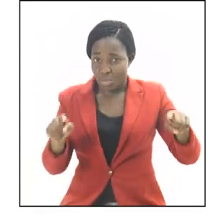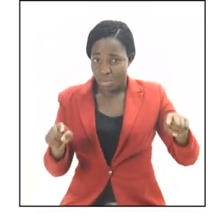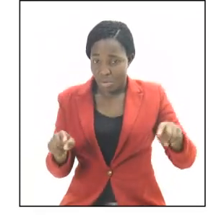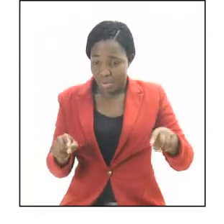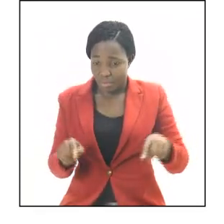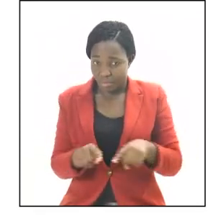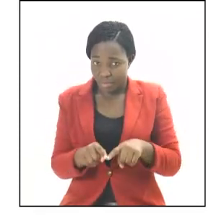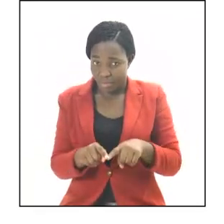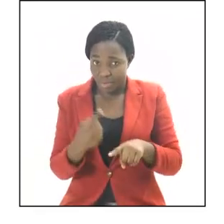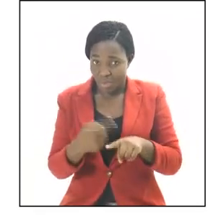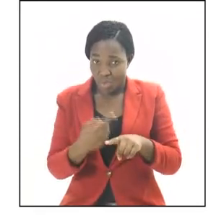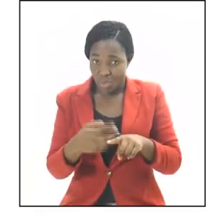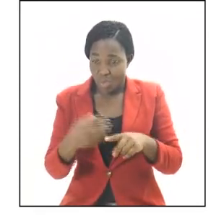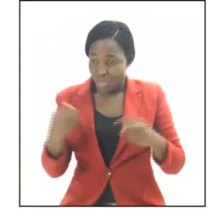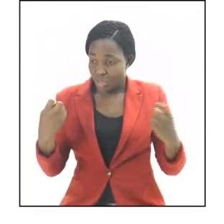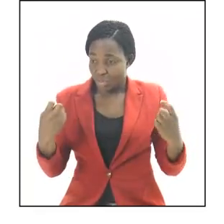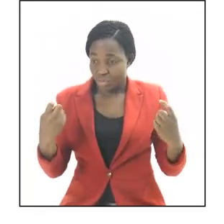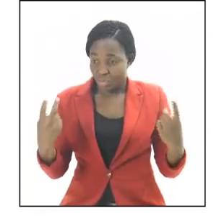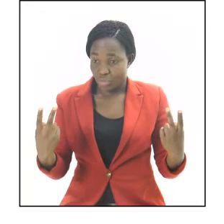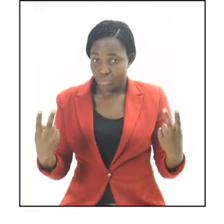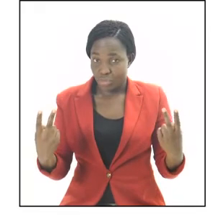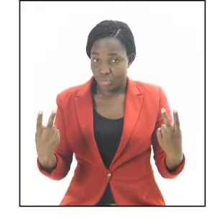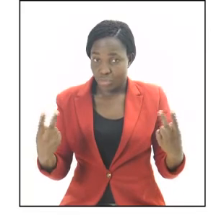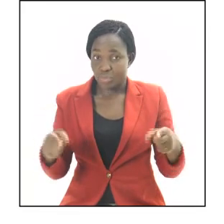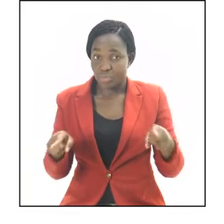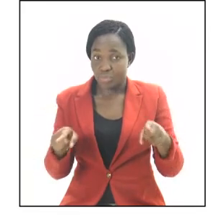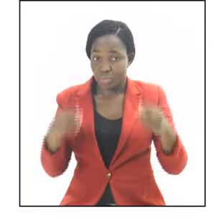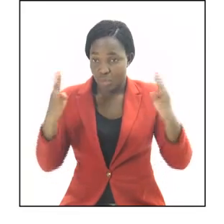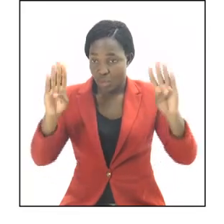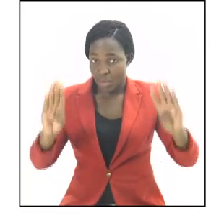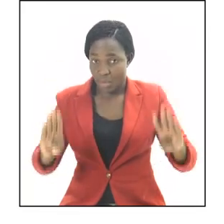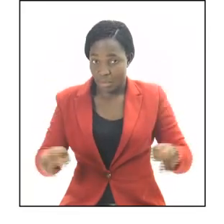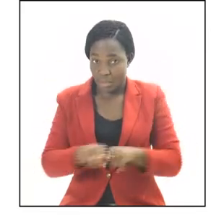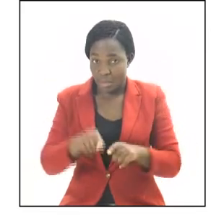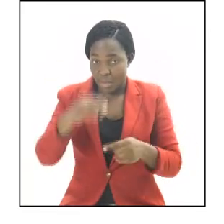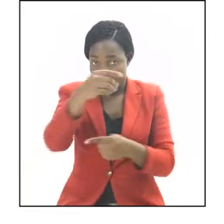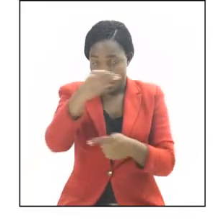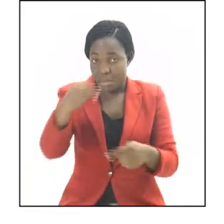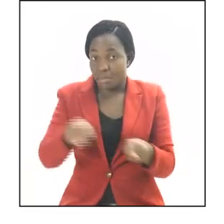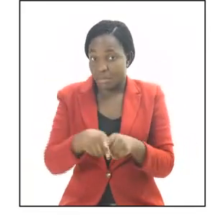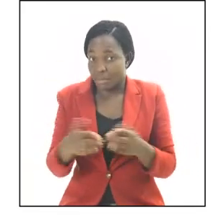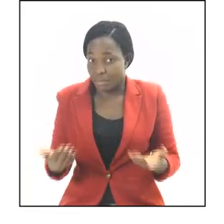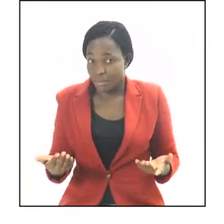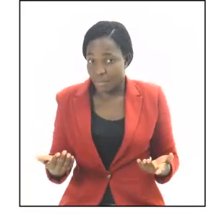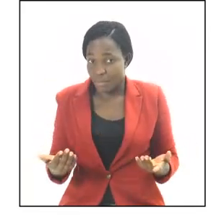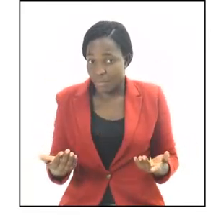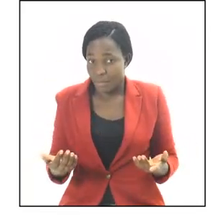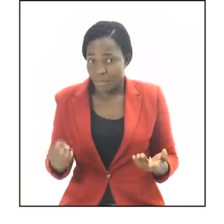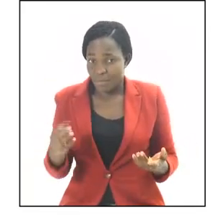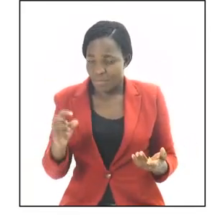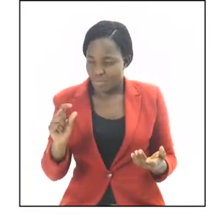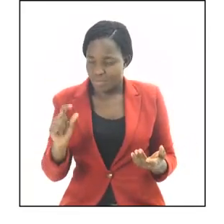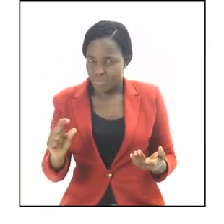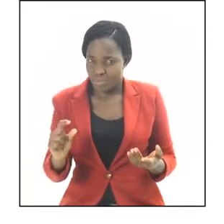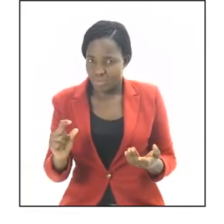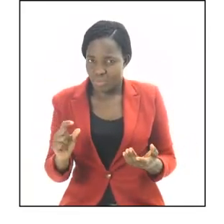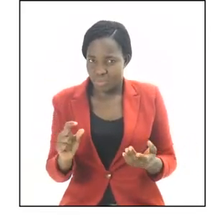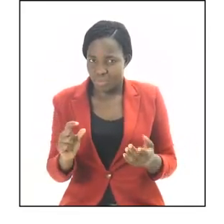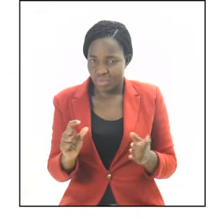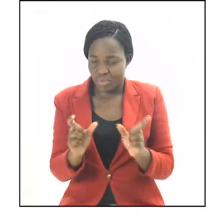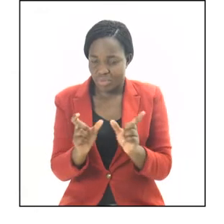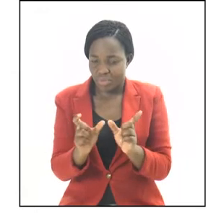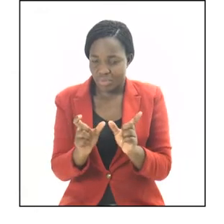has 2 equal sides and 2 equal base angles. If a smaller triangle is removed so